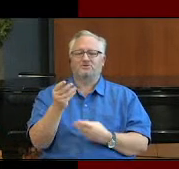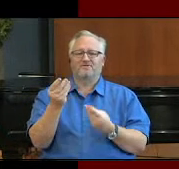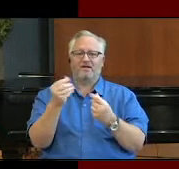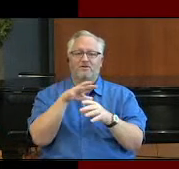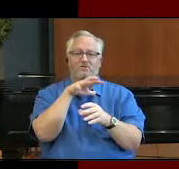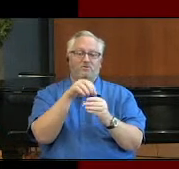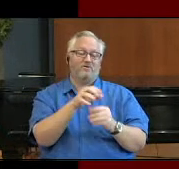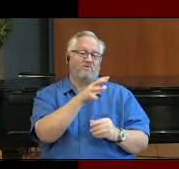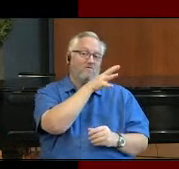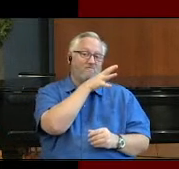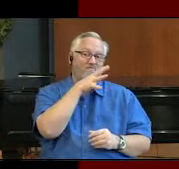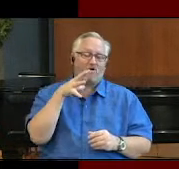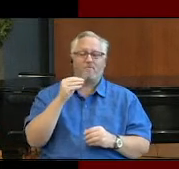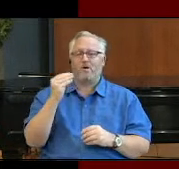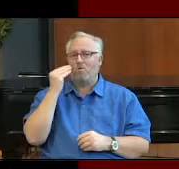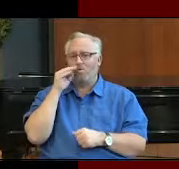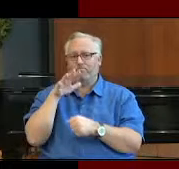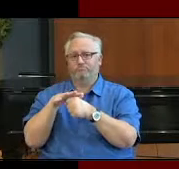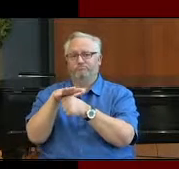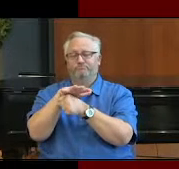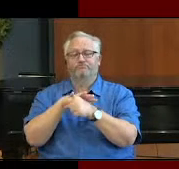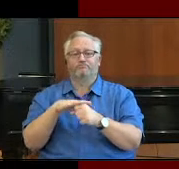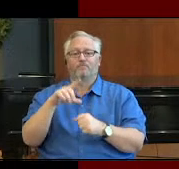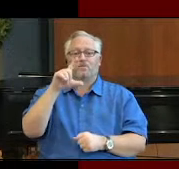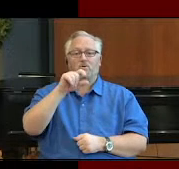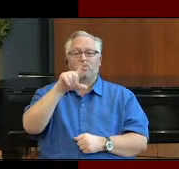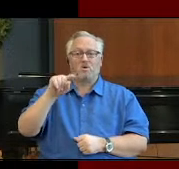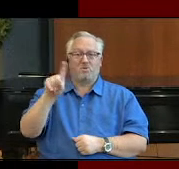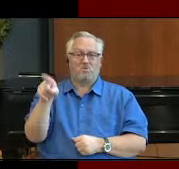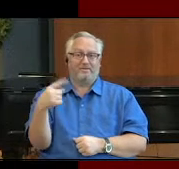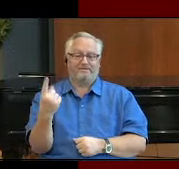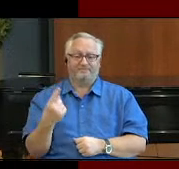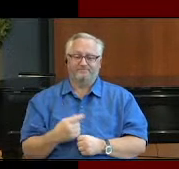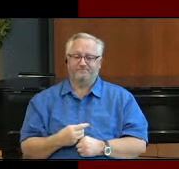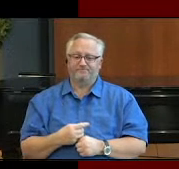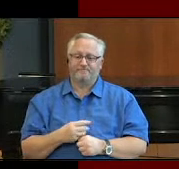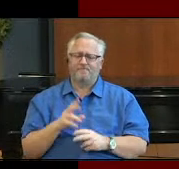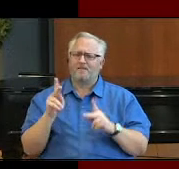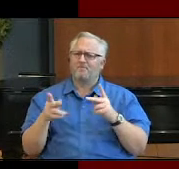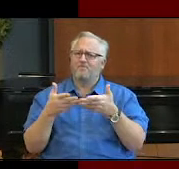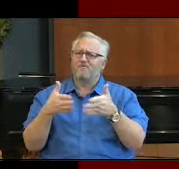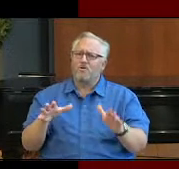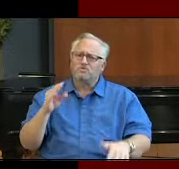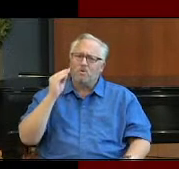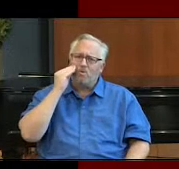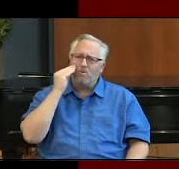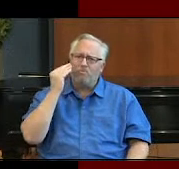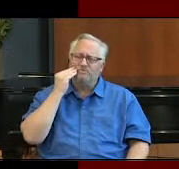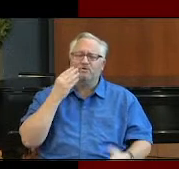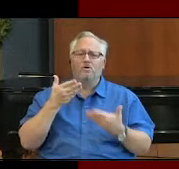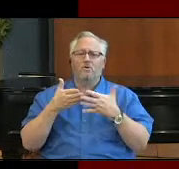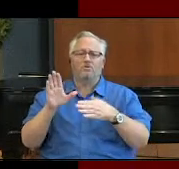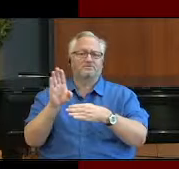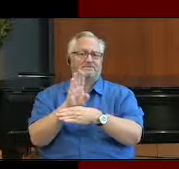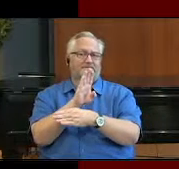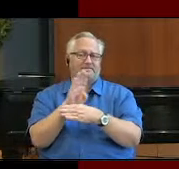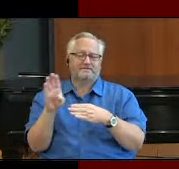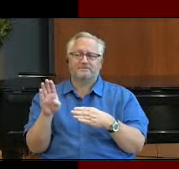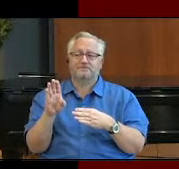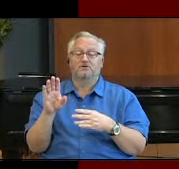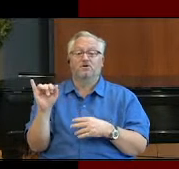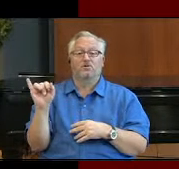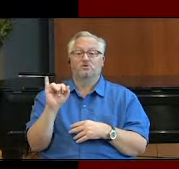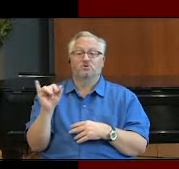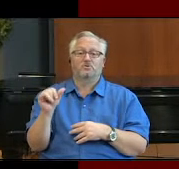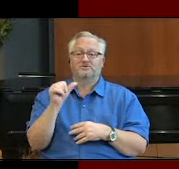and residential areas, in 2020 alone. People have lost their homes and livelihoods, which insurance